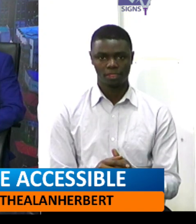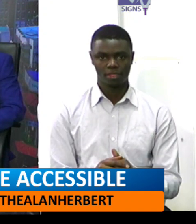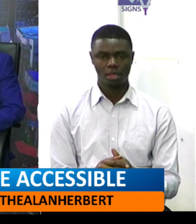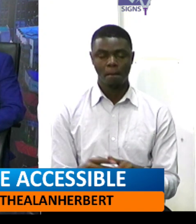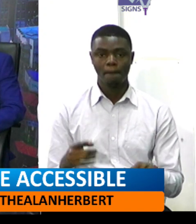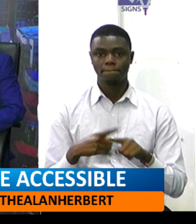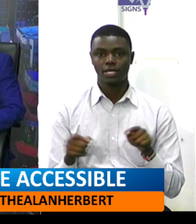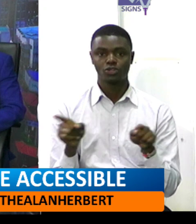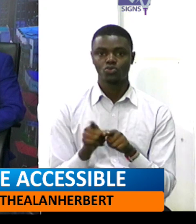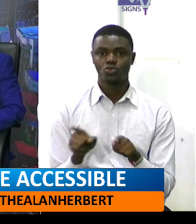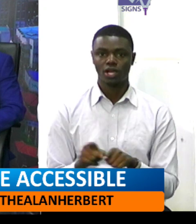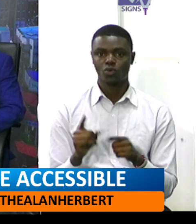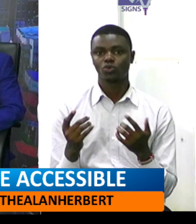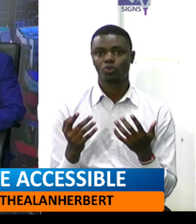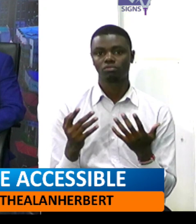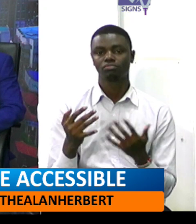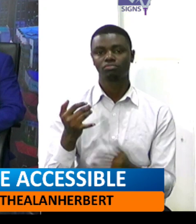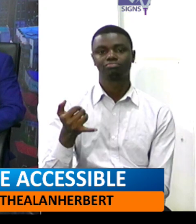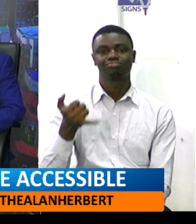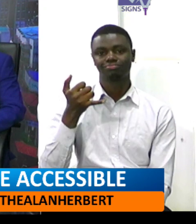but you can also reach us